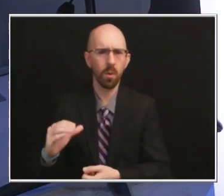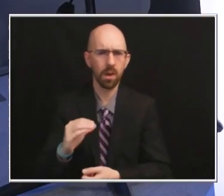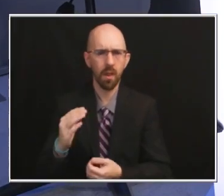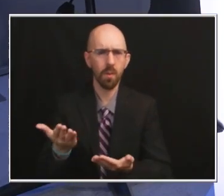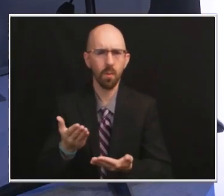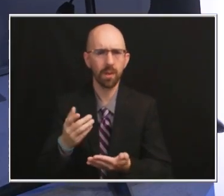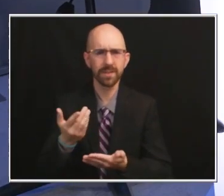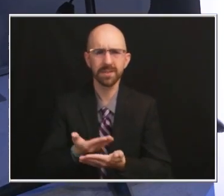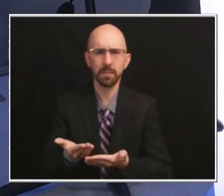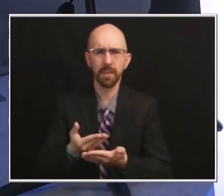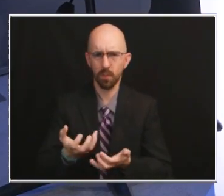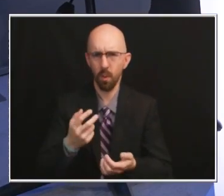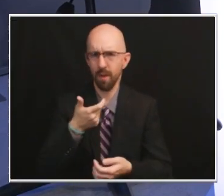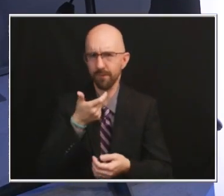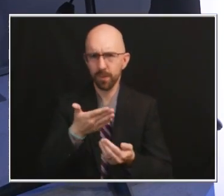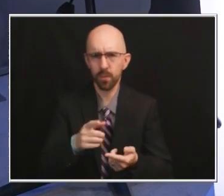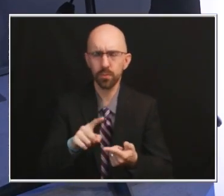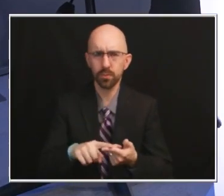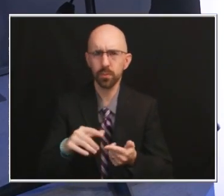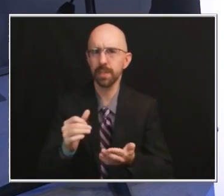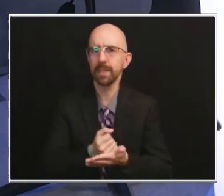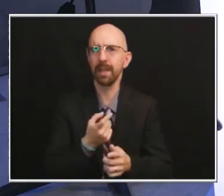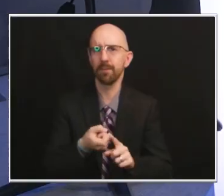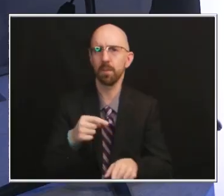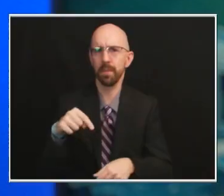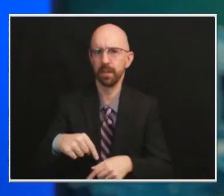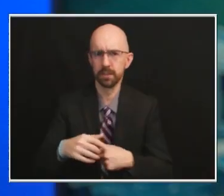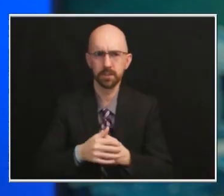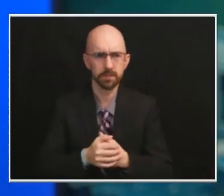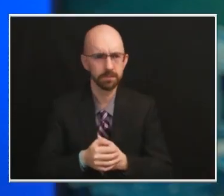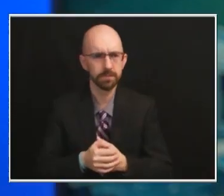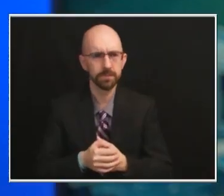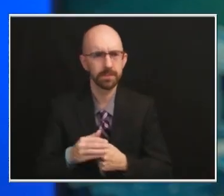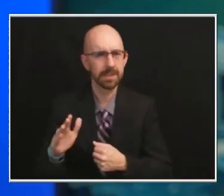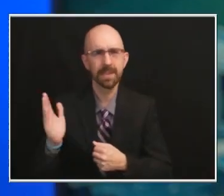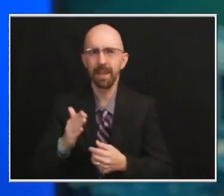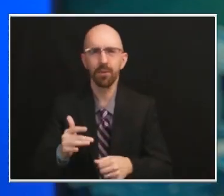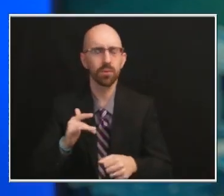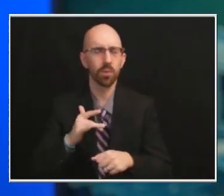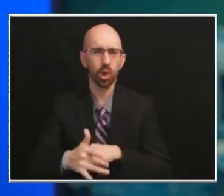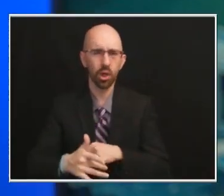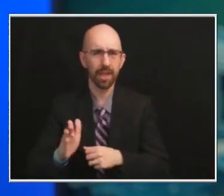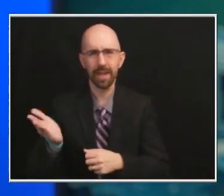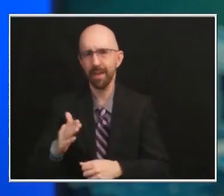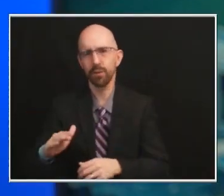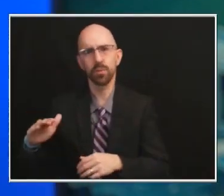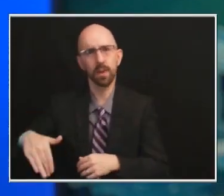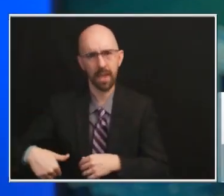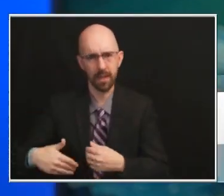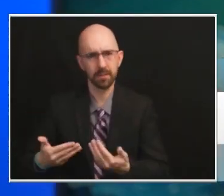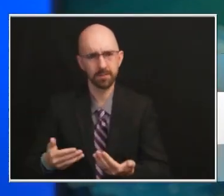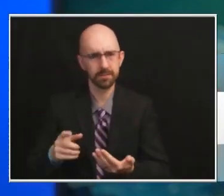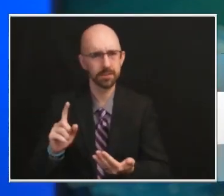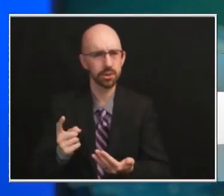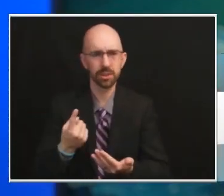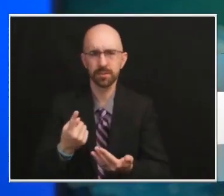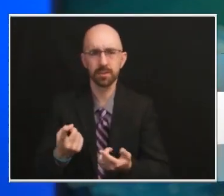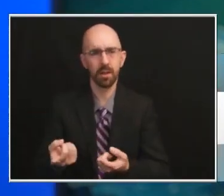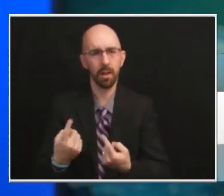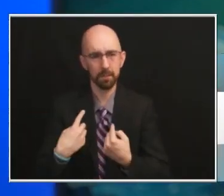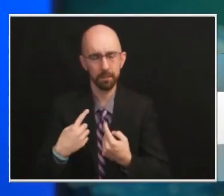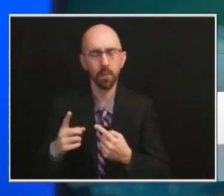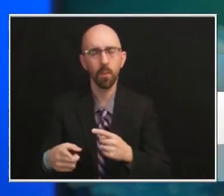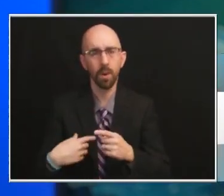want viewers to take away from this? It's never too early and it's never too late. Just come when you